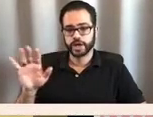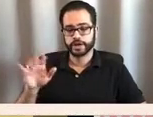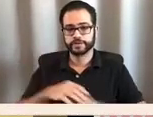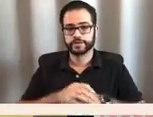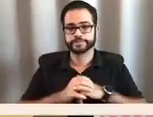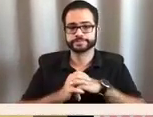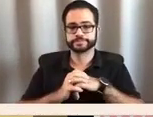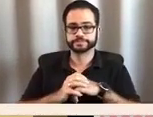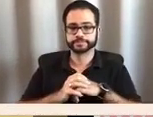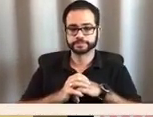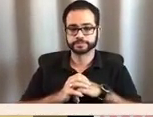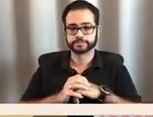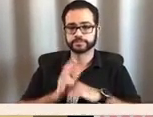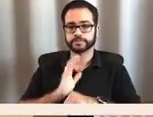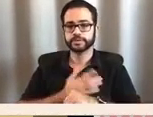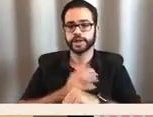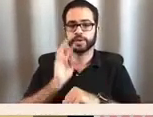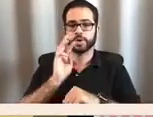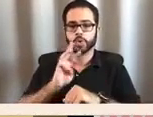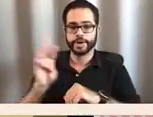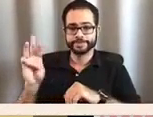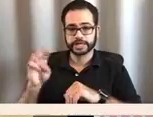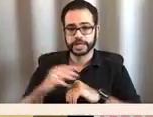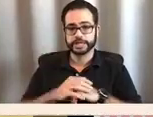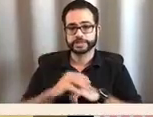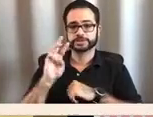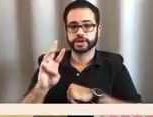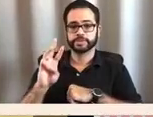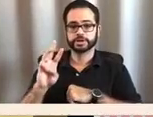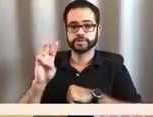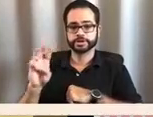407-823-5225. Our website at